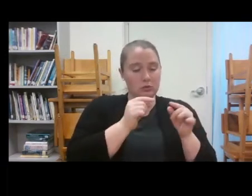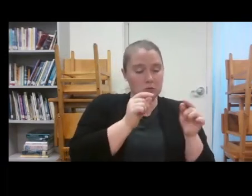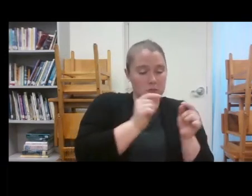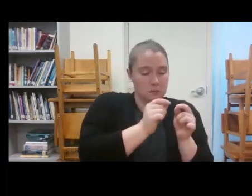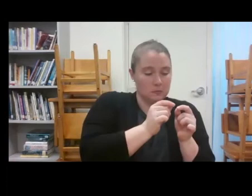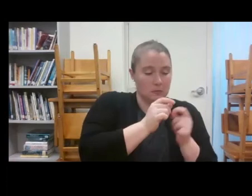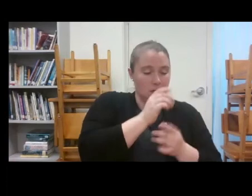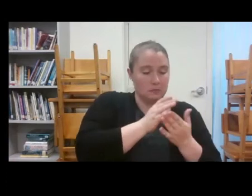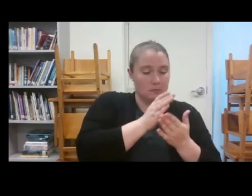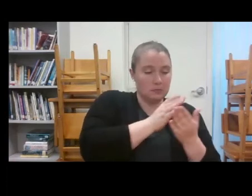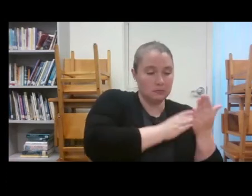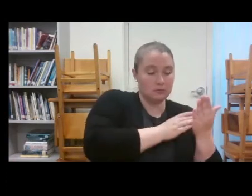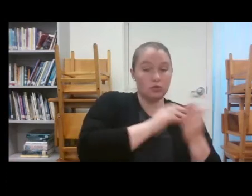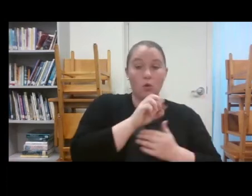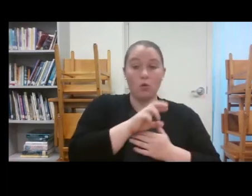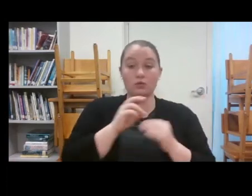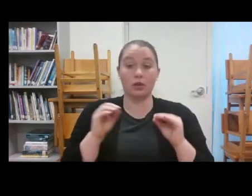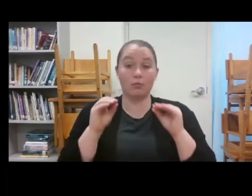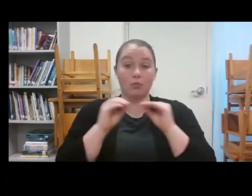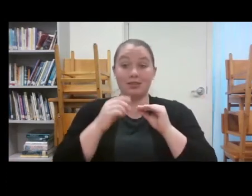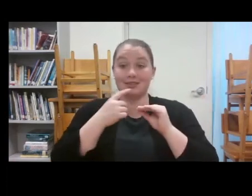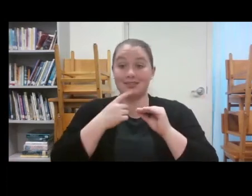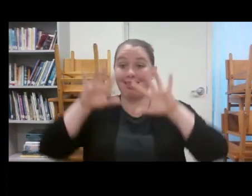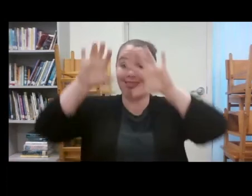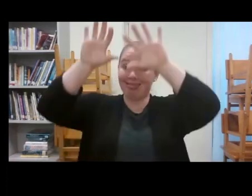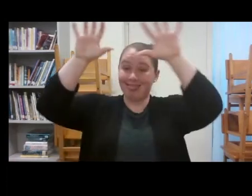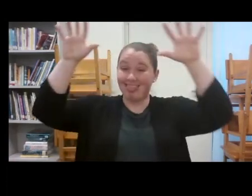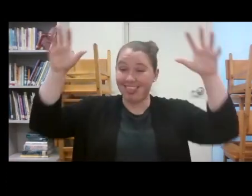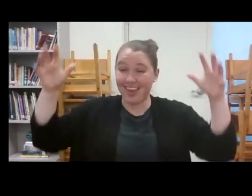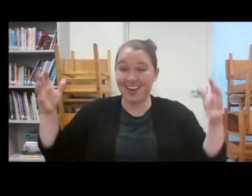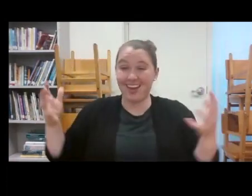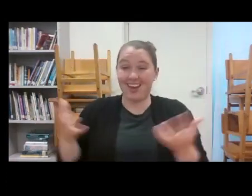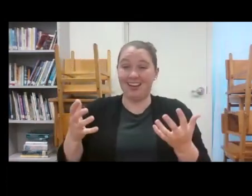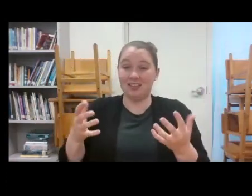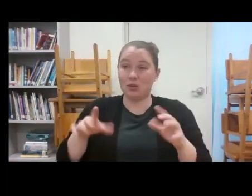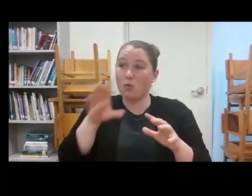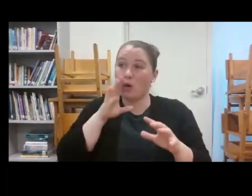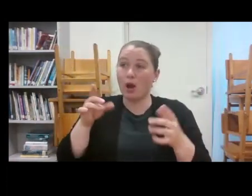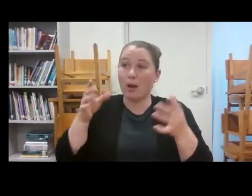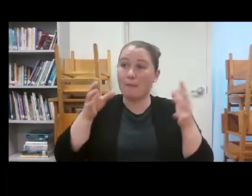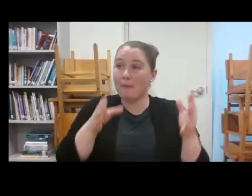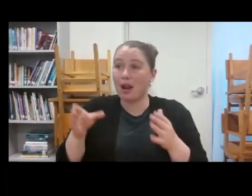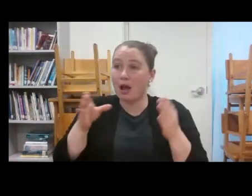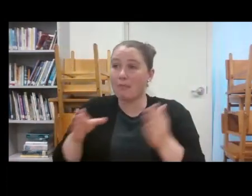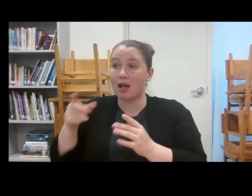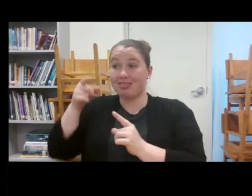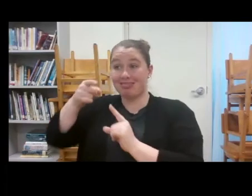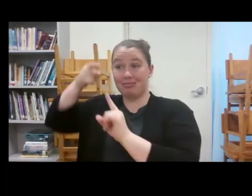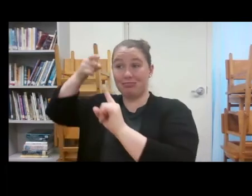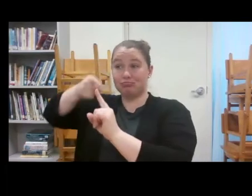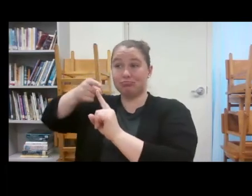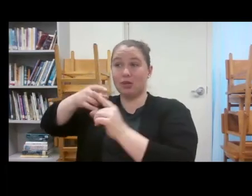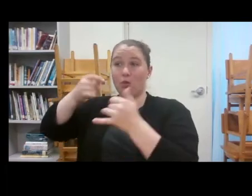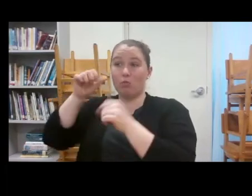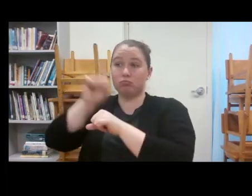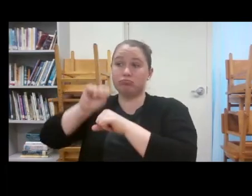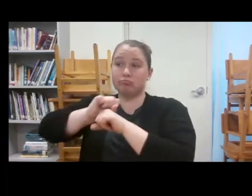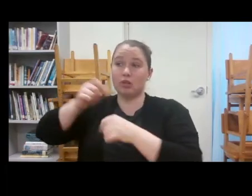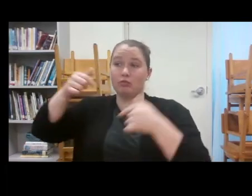our voting public, here's the master plan, this is the component we're working on right now? Or is